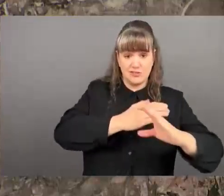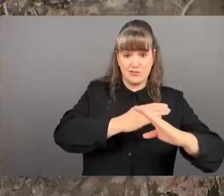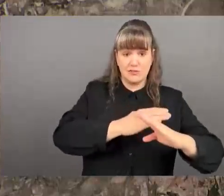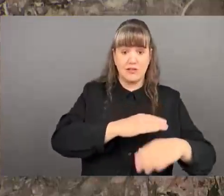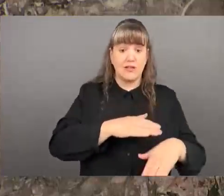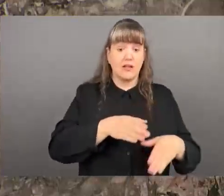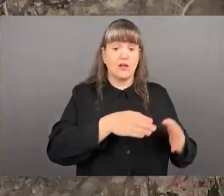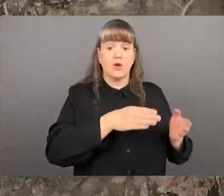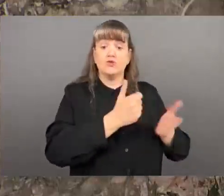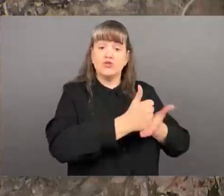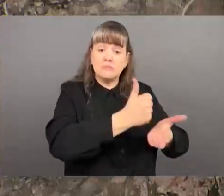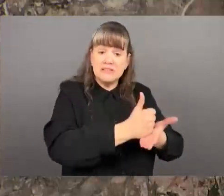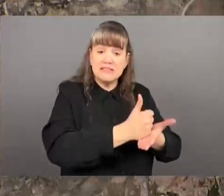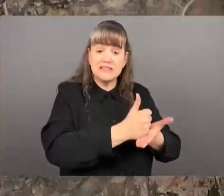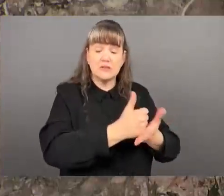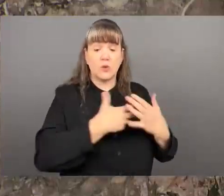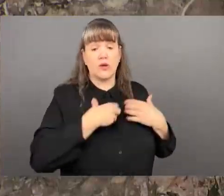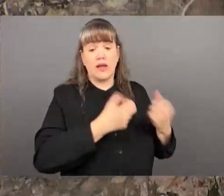all bed-based, but